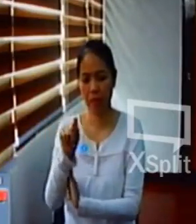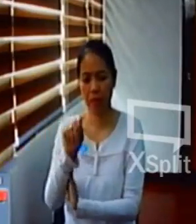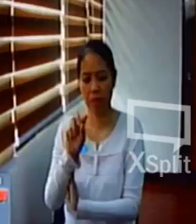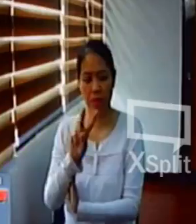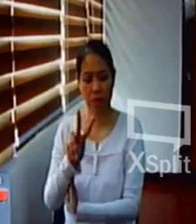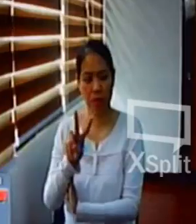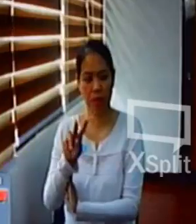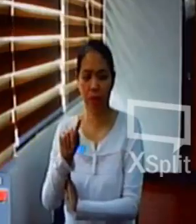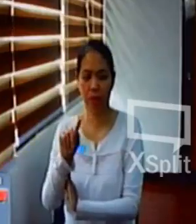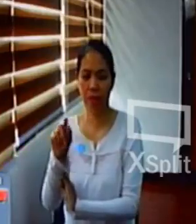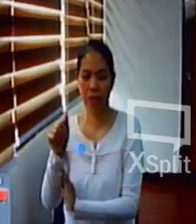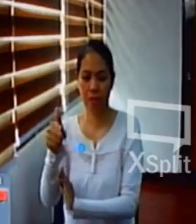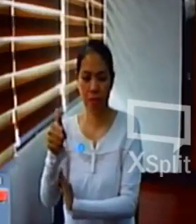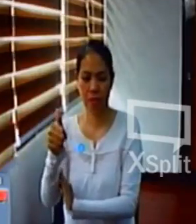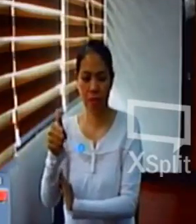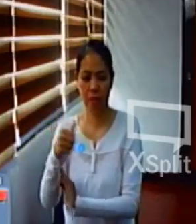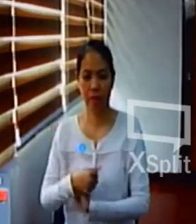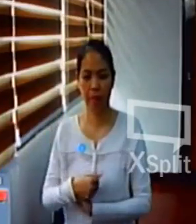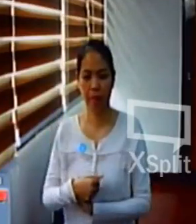TTT-2-A.